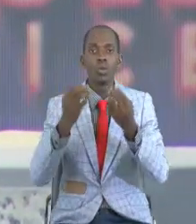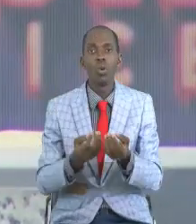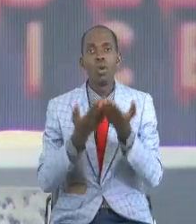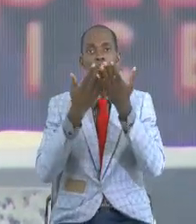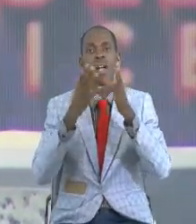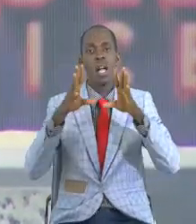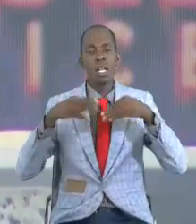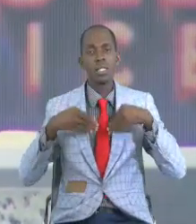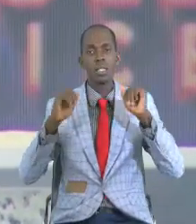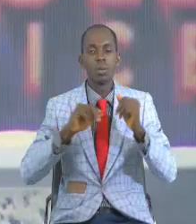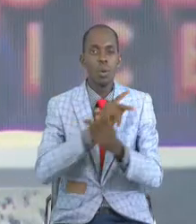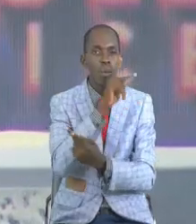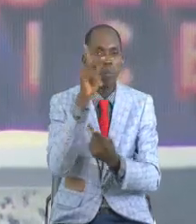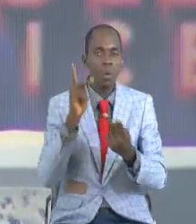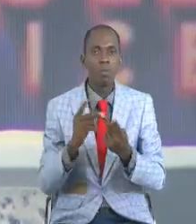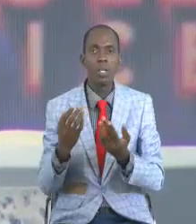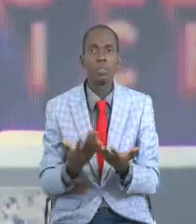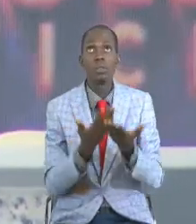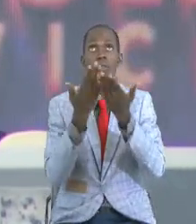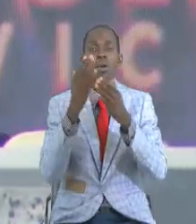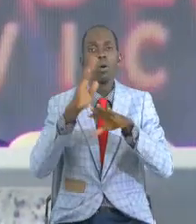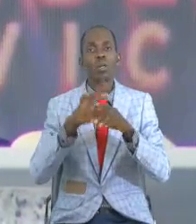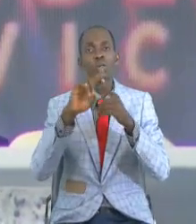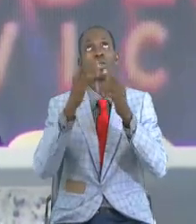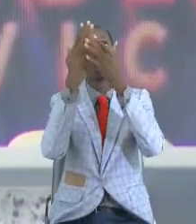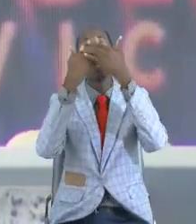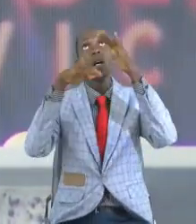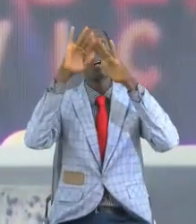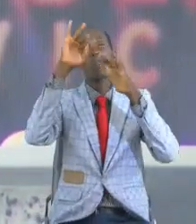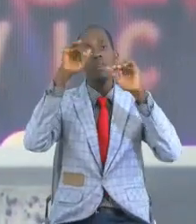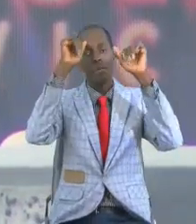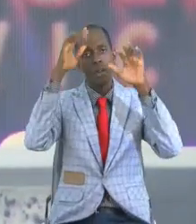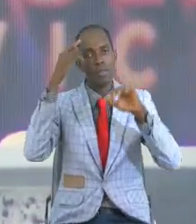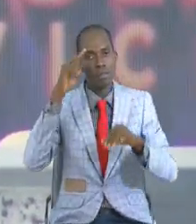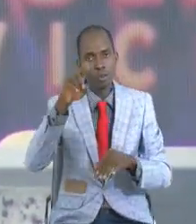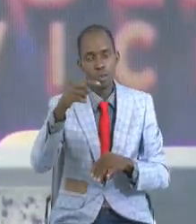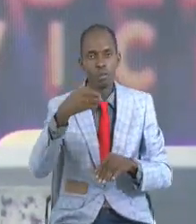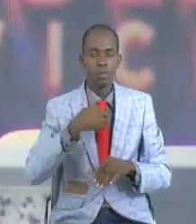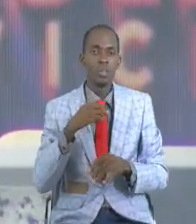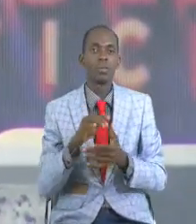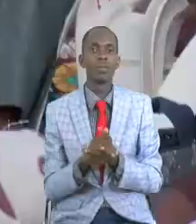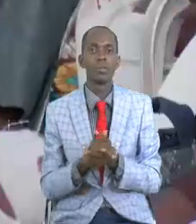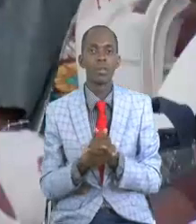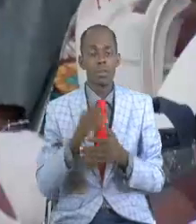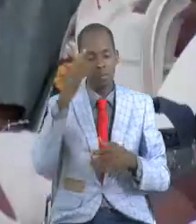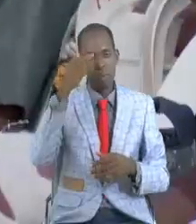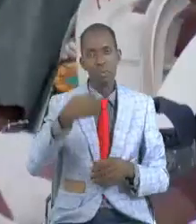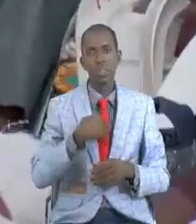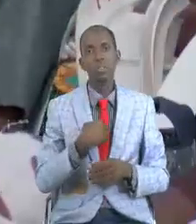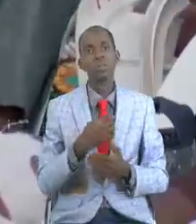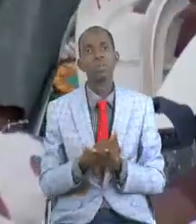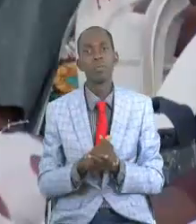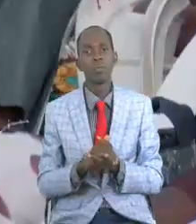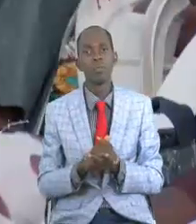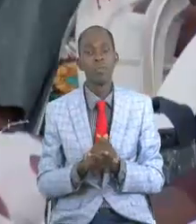perfect sacrifice unto the Heavenly Father on your behalf, on my behalf.